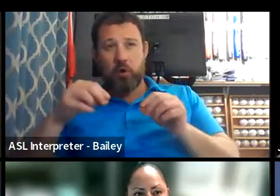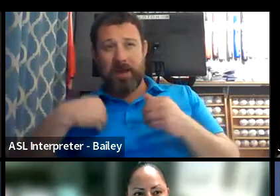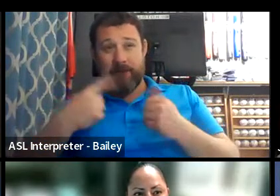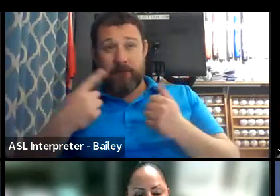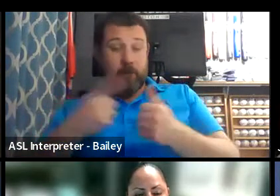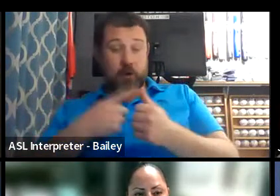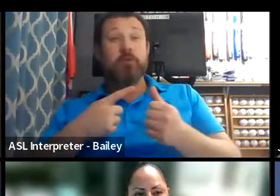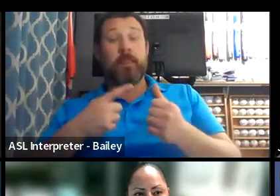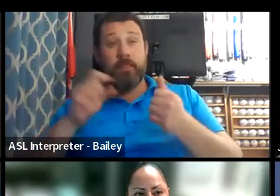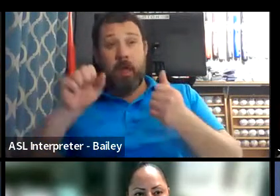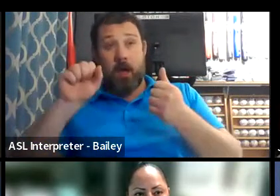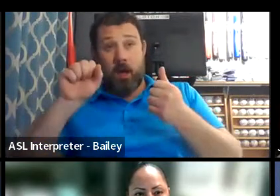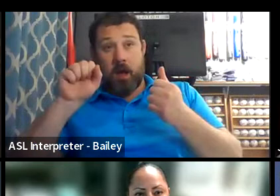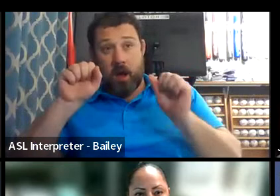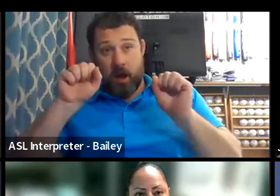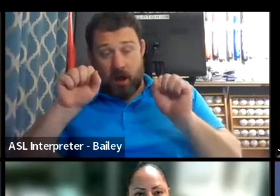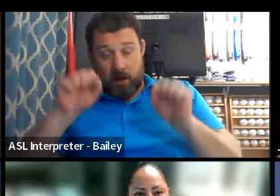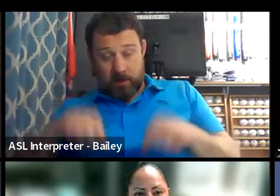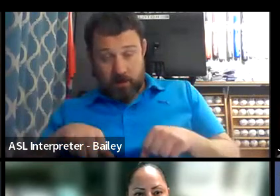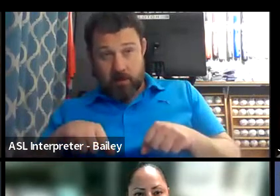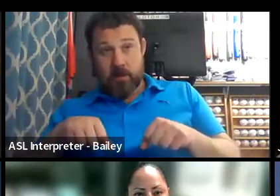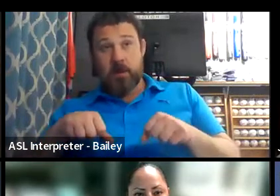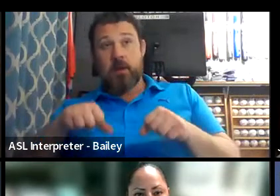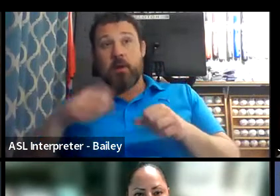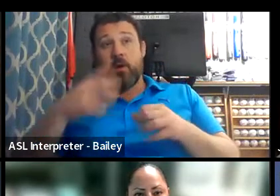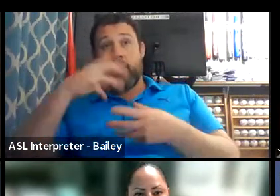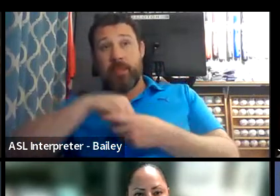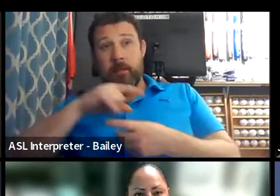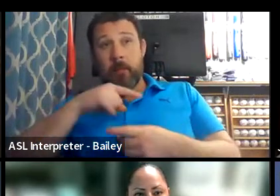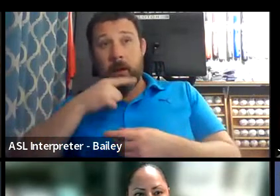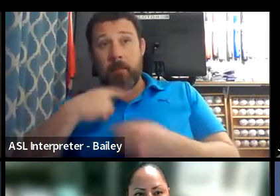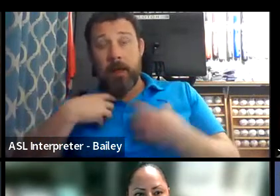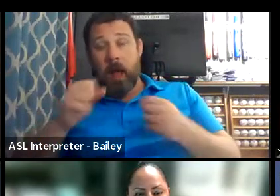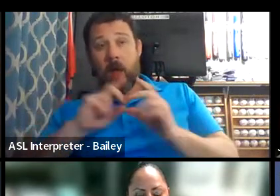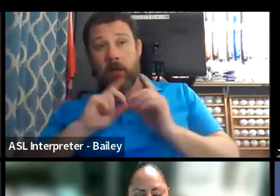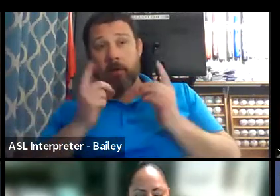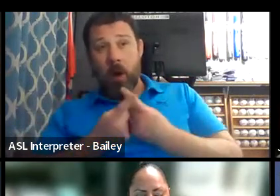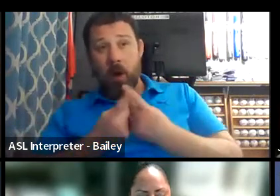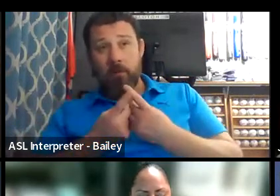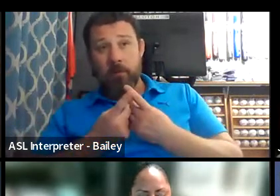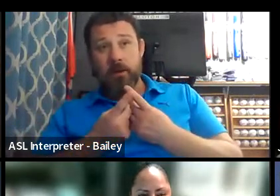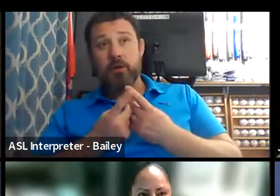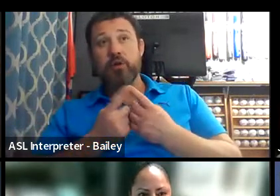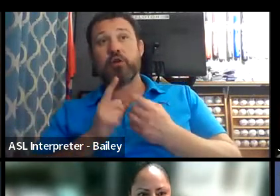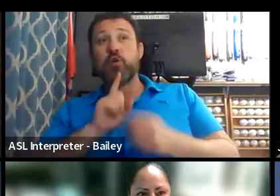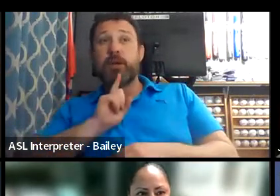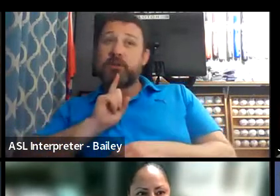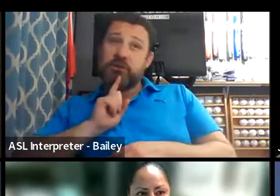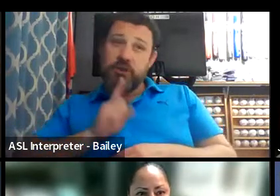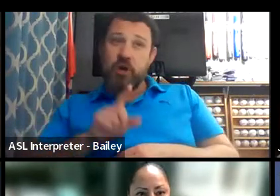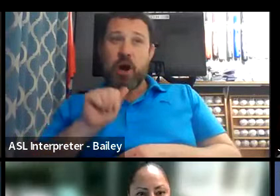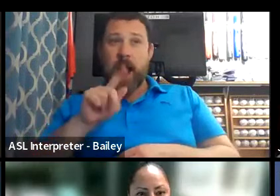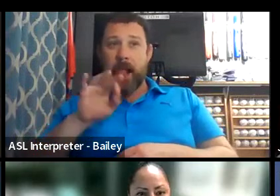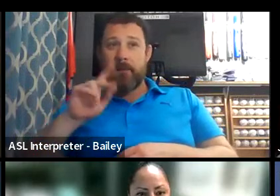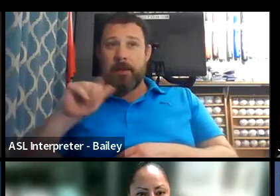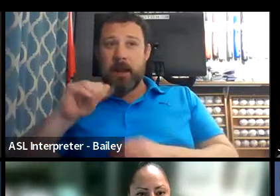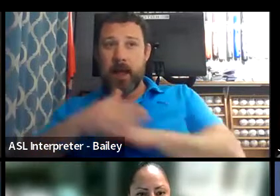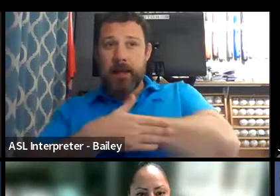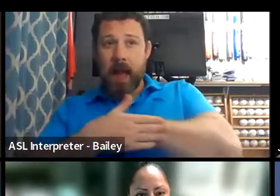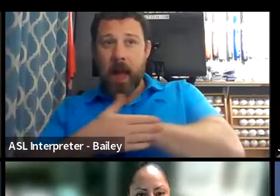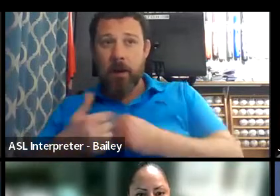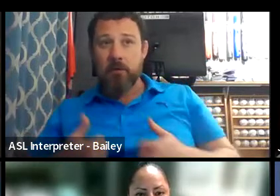foremost, the capacity within the public health department to ensure that Alameda County residents